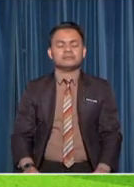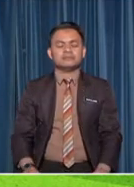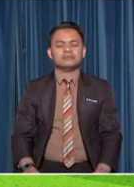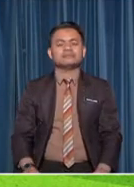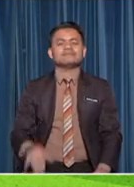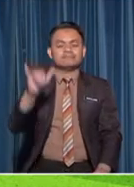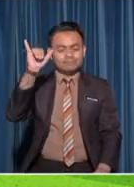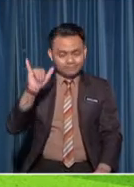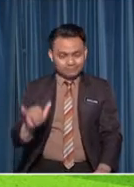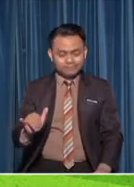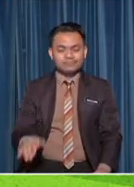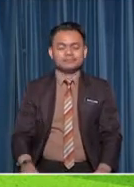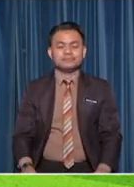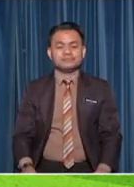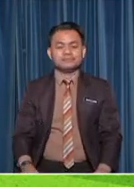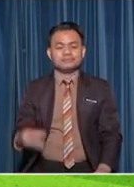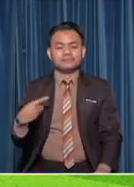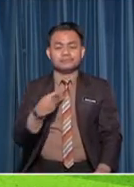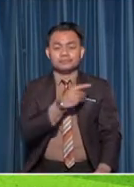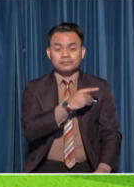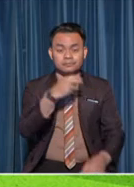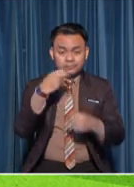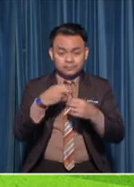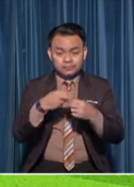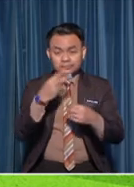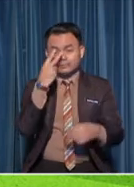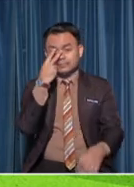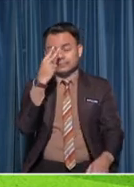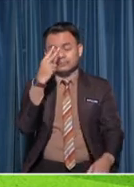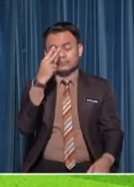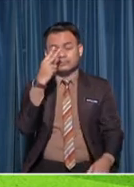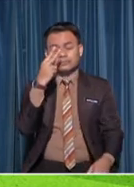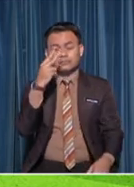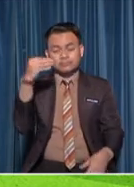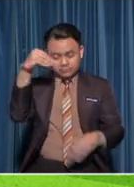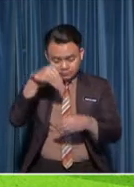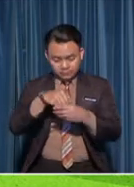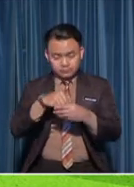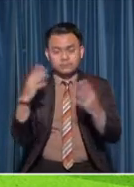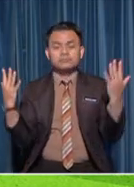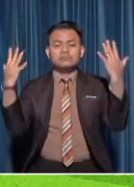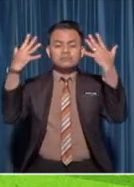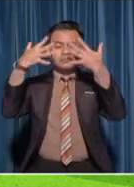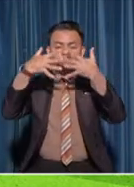Yes, we are not able to see in the dark.